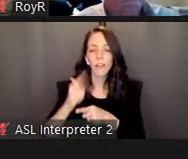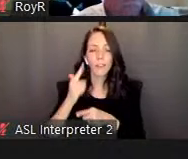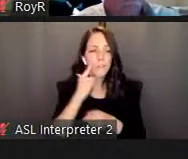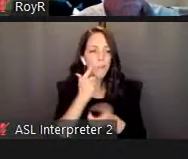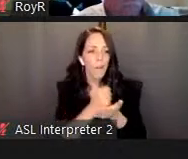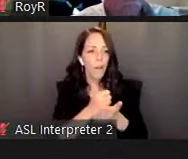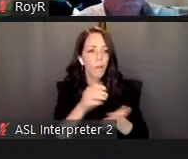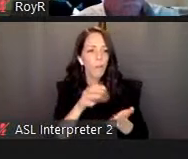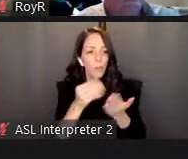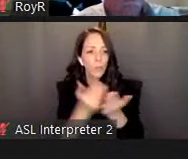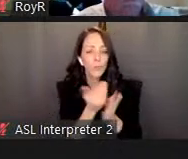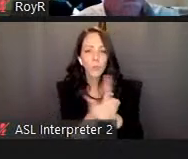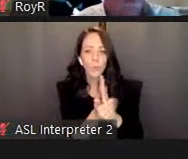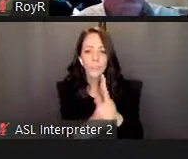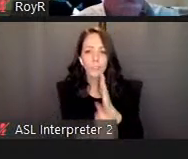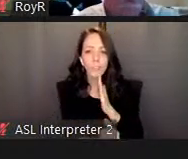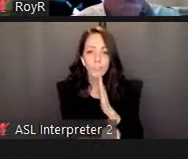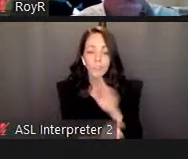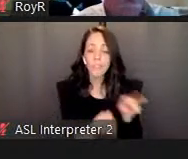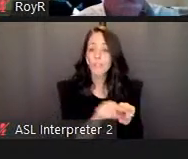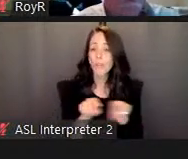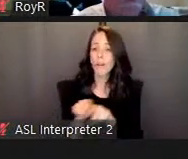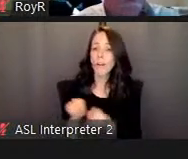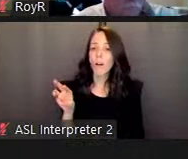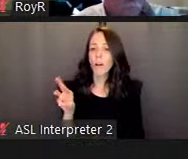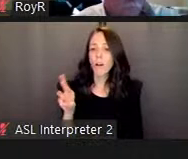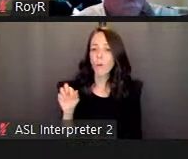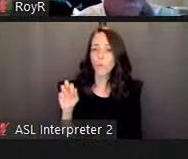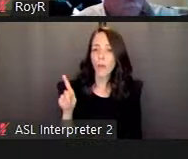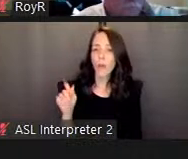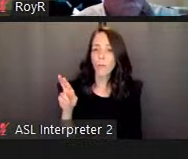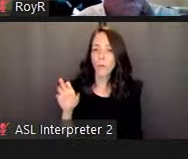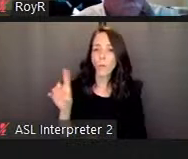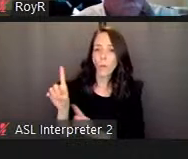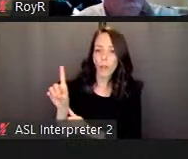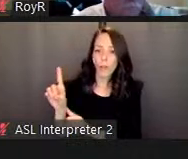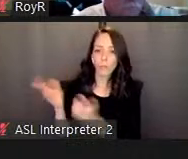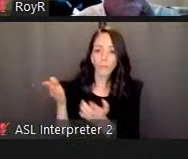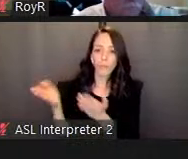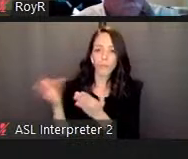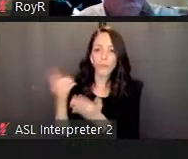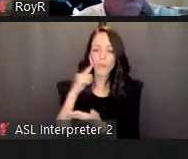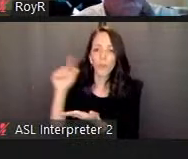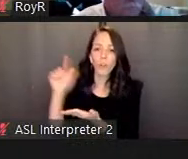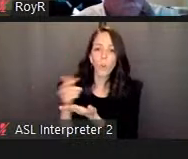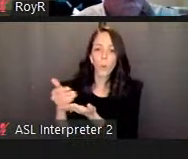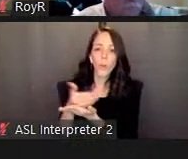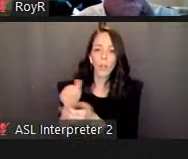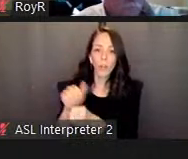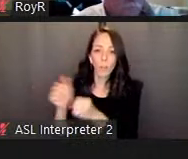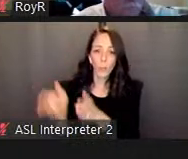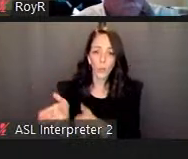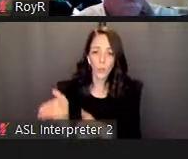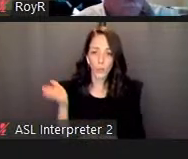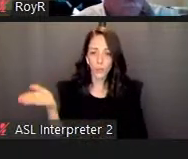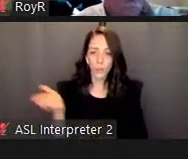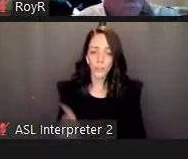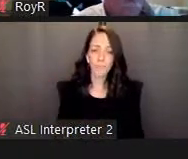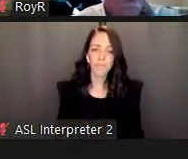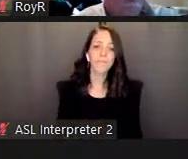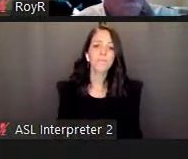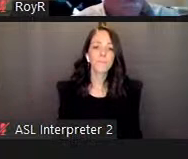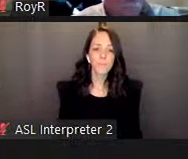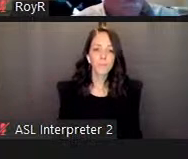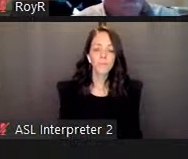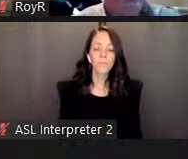programs, and for wraparound services for low-income workers. We're also investing in a broadband investment